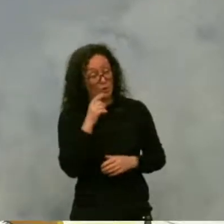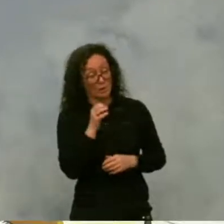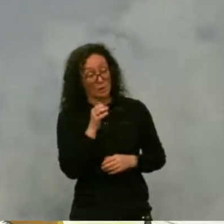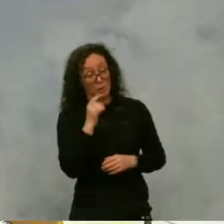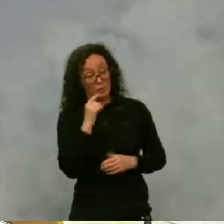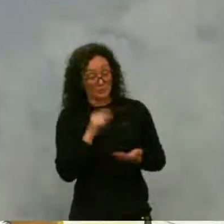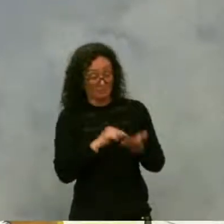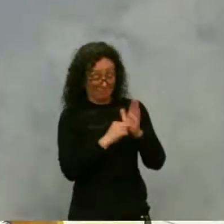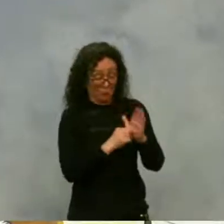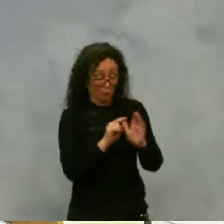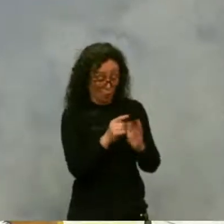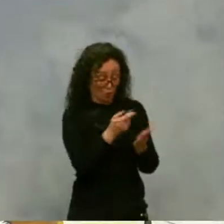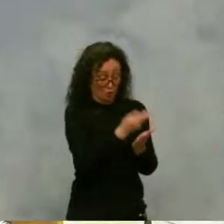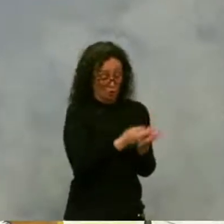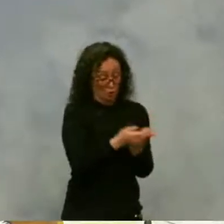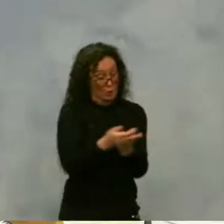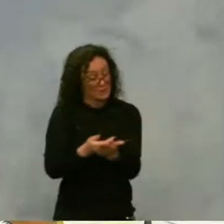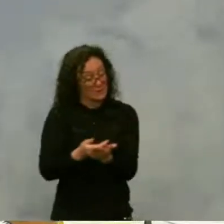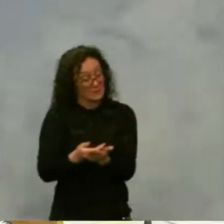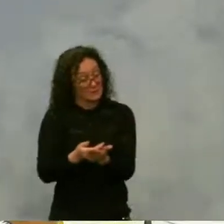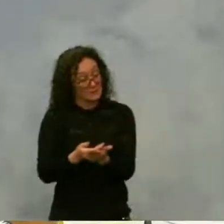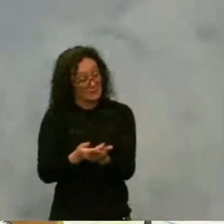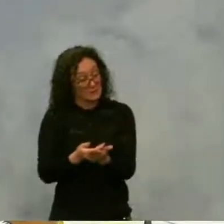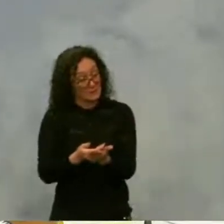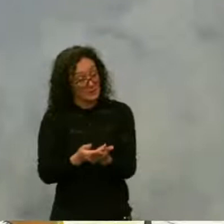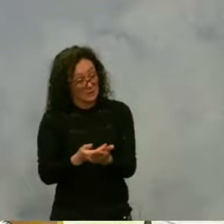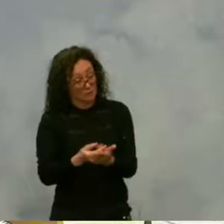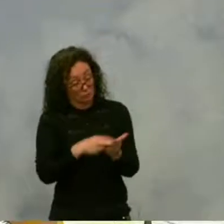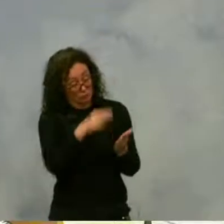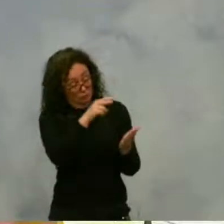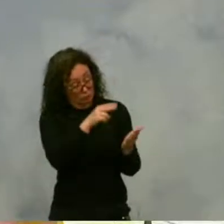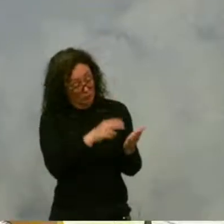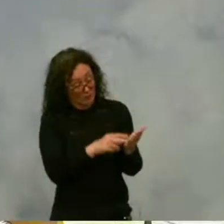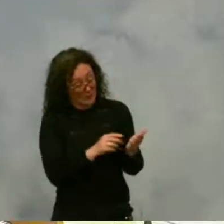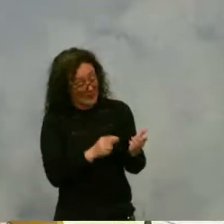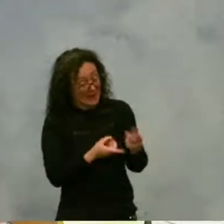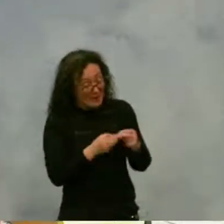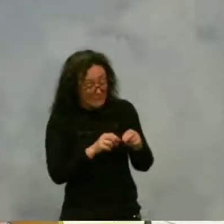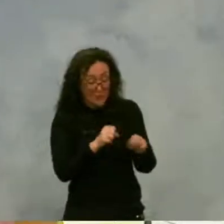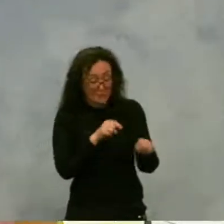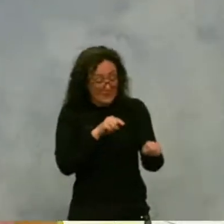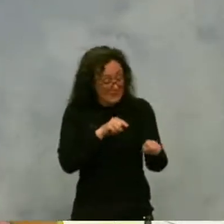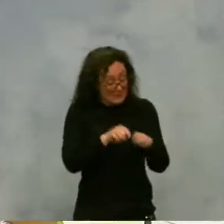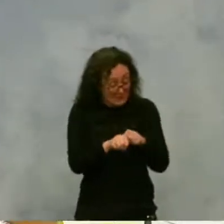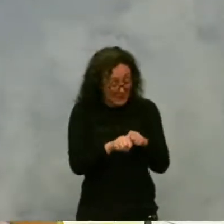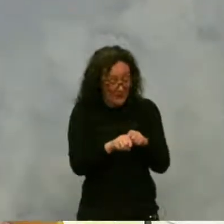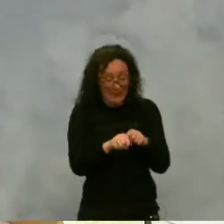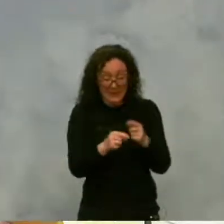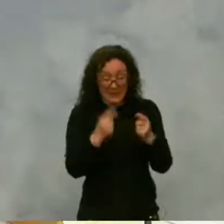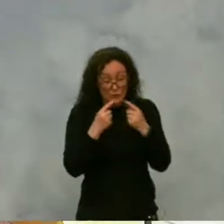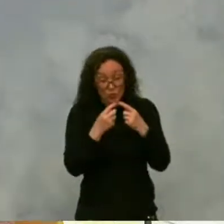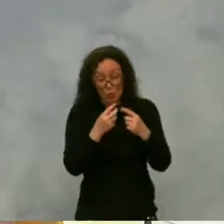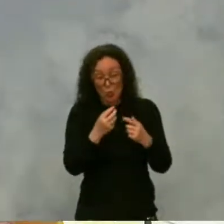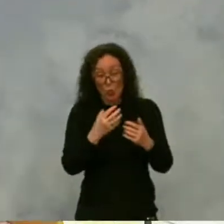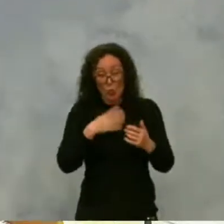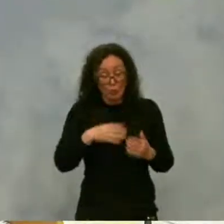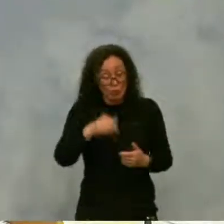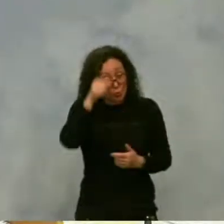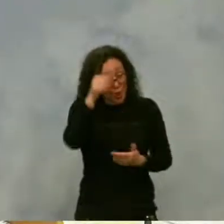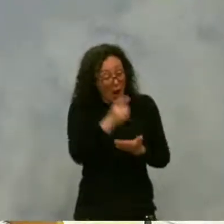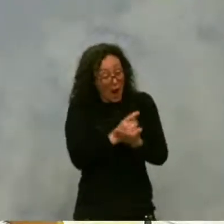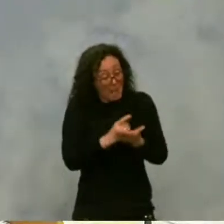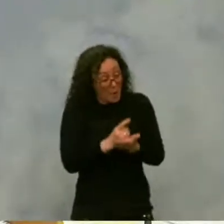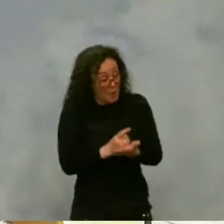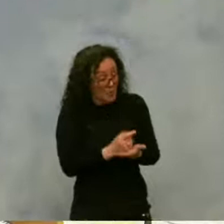those particular parts of those banks that would deal with that. If there's any specific information that you would like to know about those